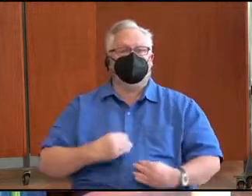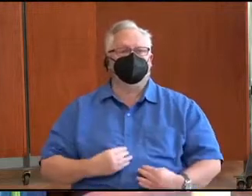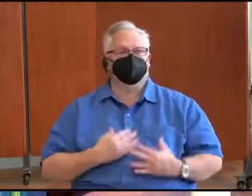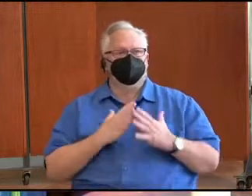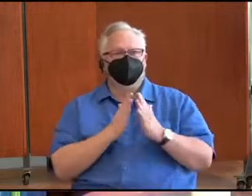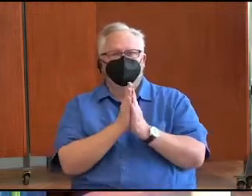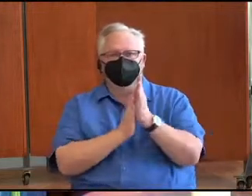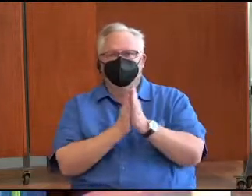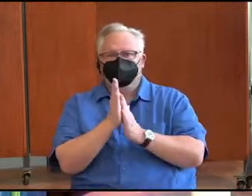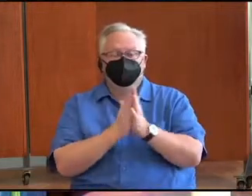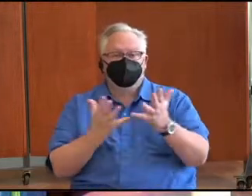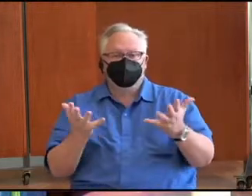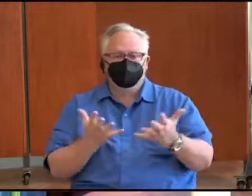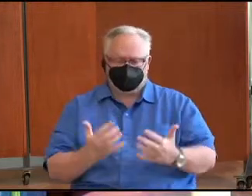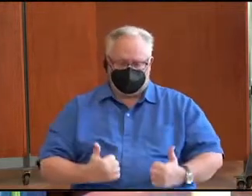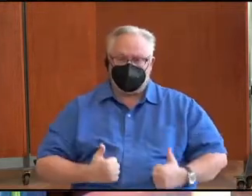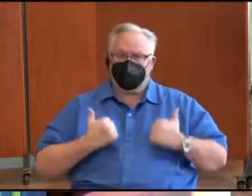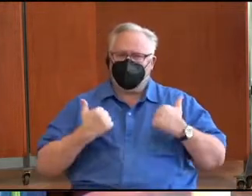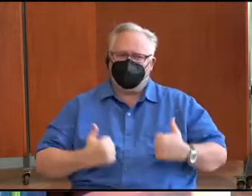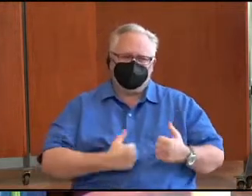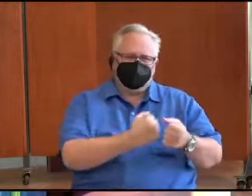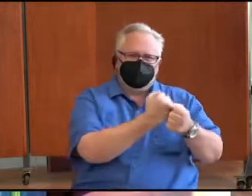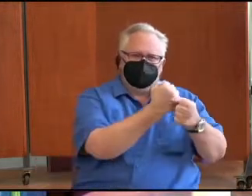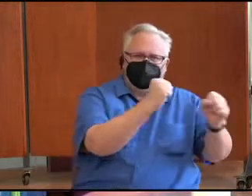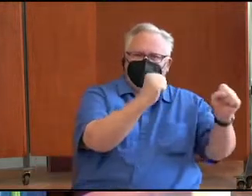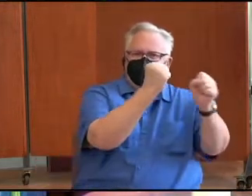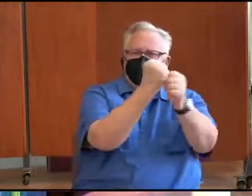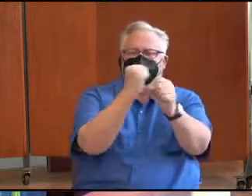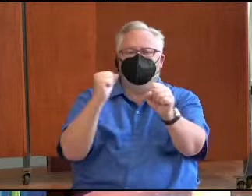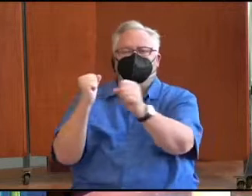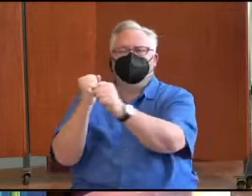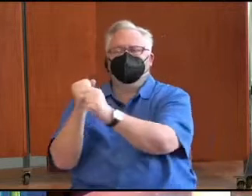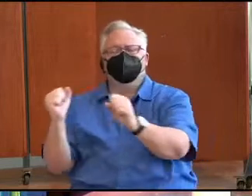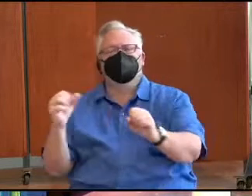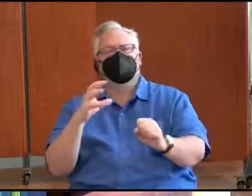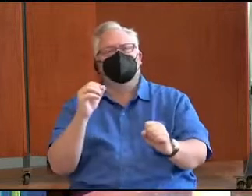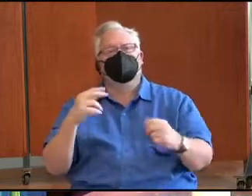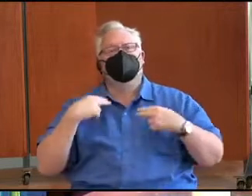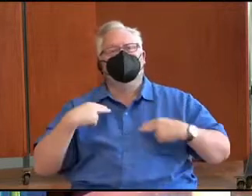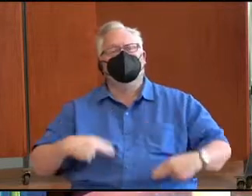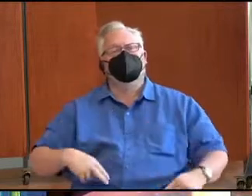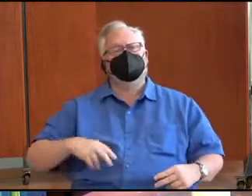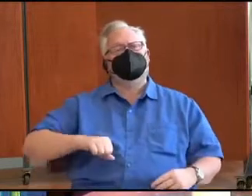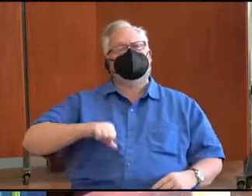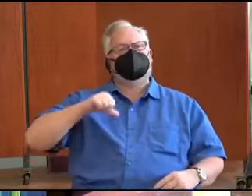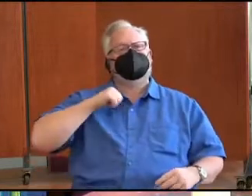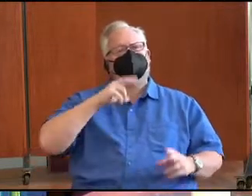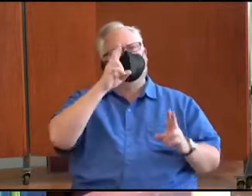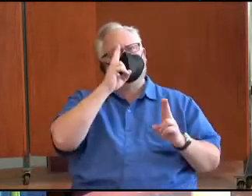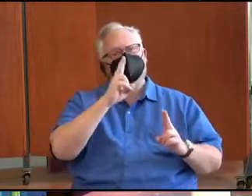lives, to honor human dignity, and as we say in our